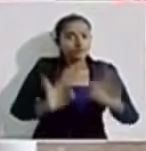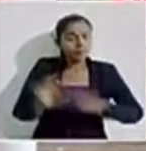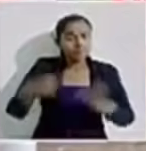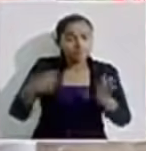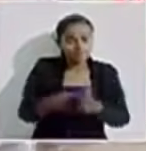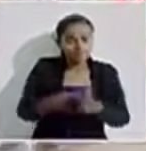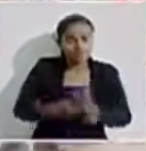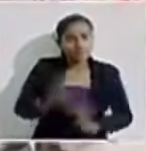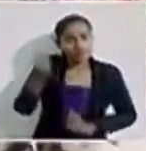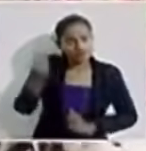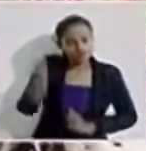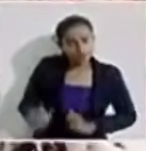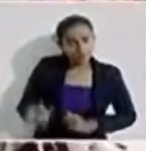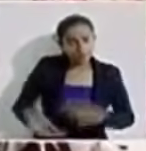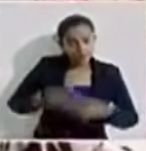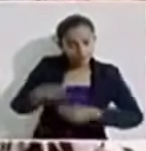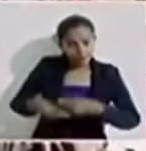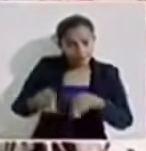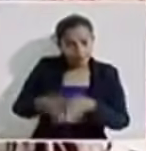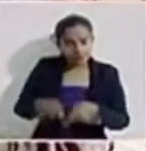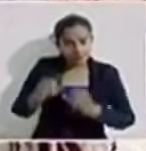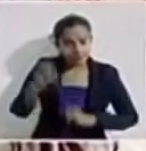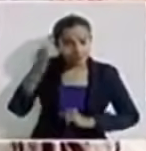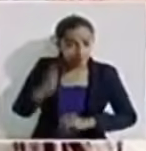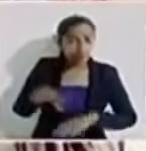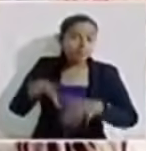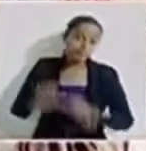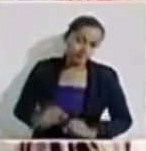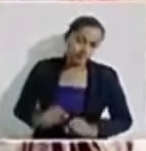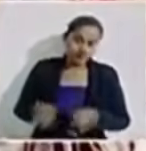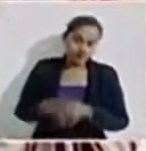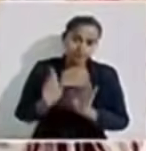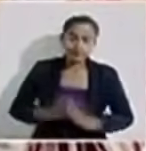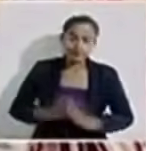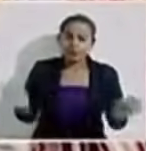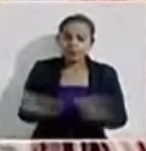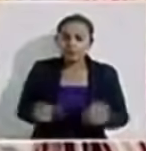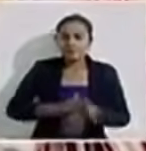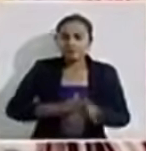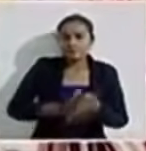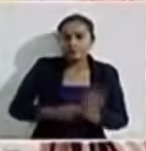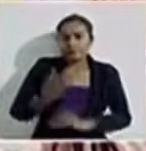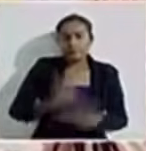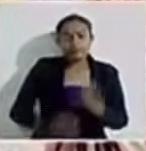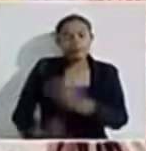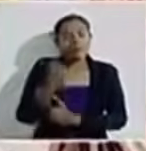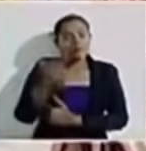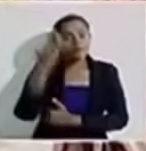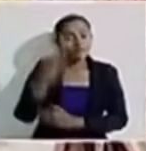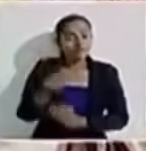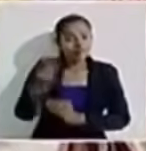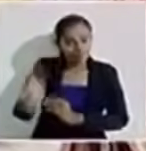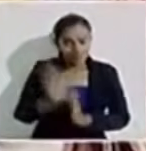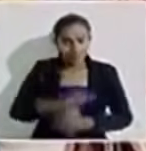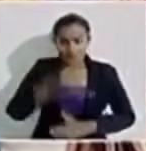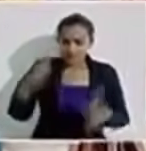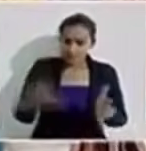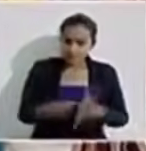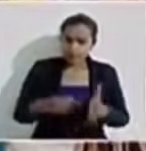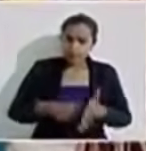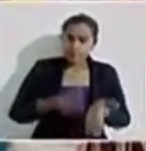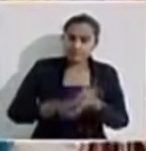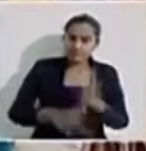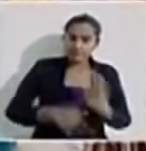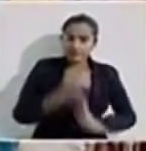by women or provide a product or service that empowers women. Many of the loans will also support Sri Lankan businesses impacted by